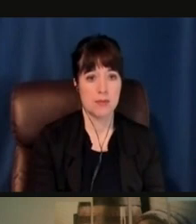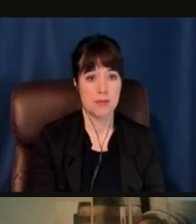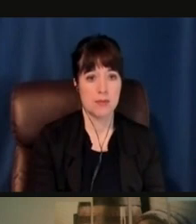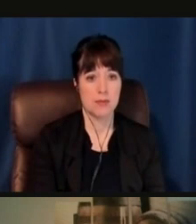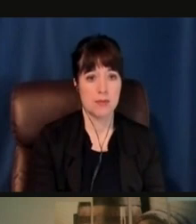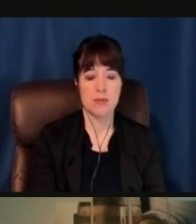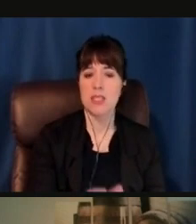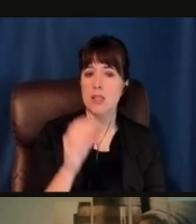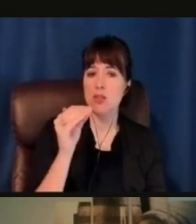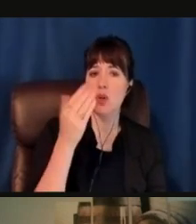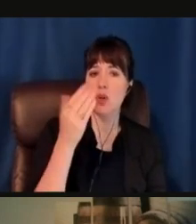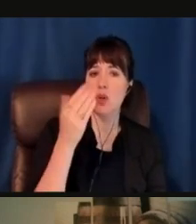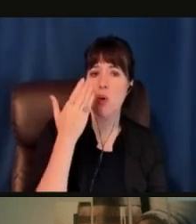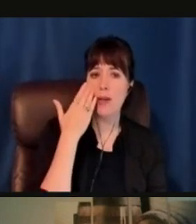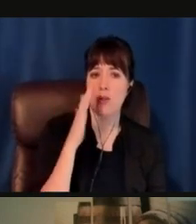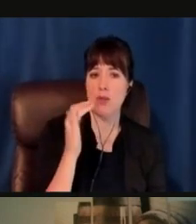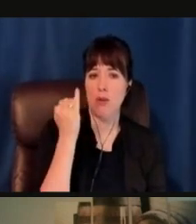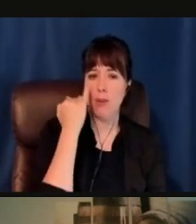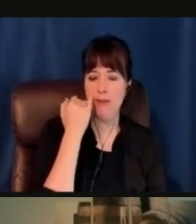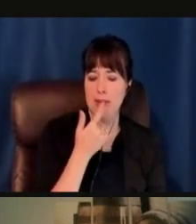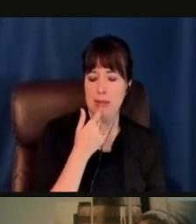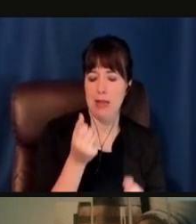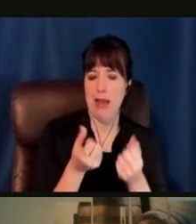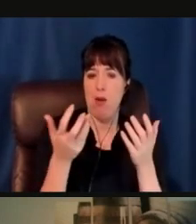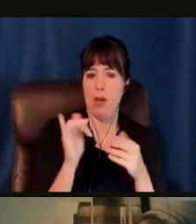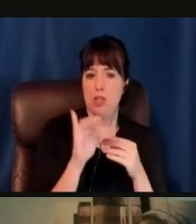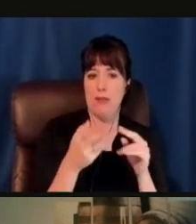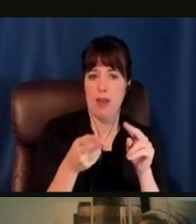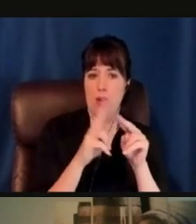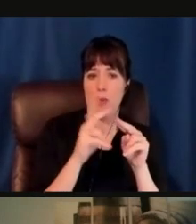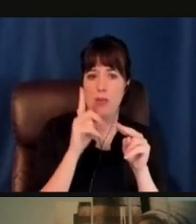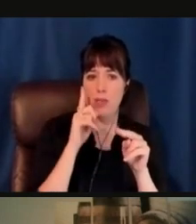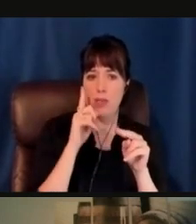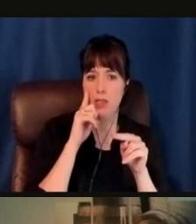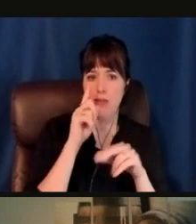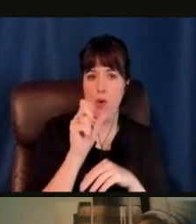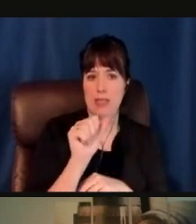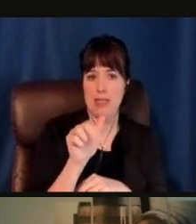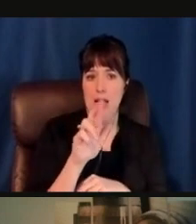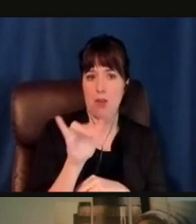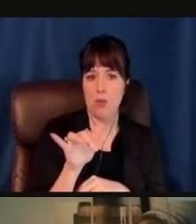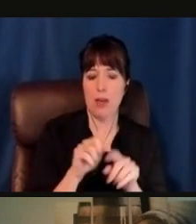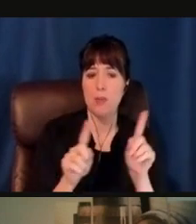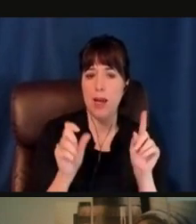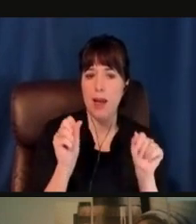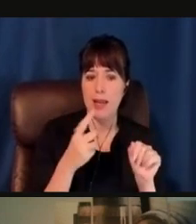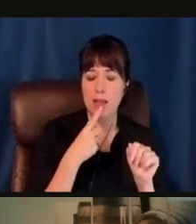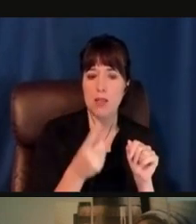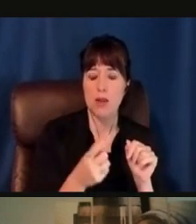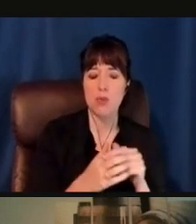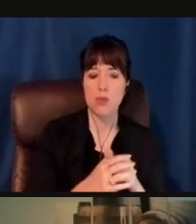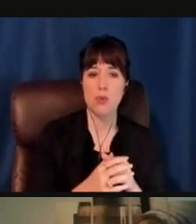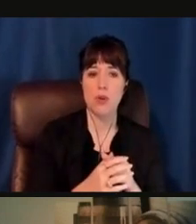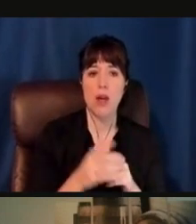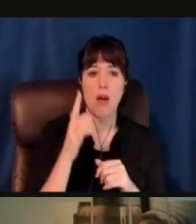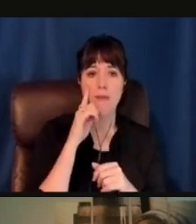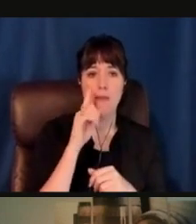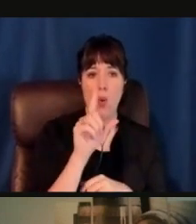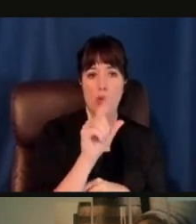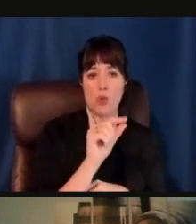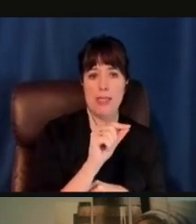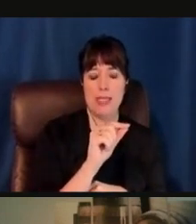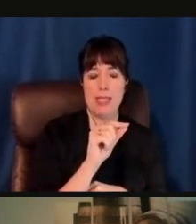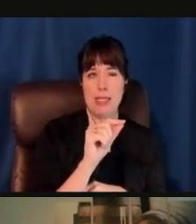So I don't know if I can quantify how much of that increase is going towards salary, but I can tell you that for